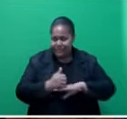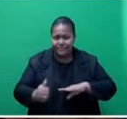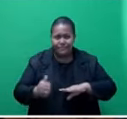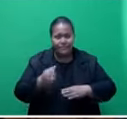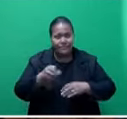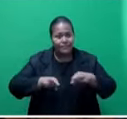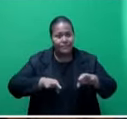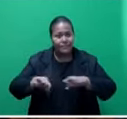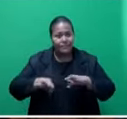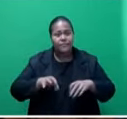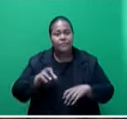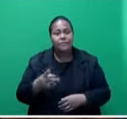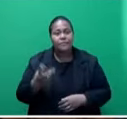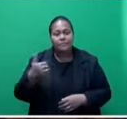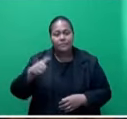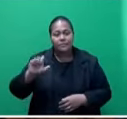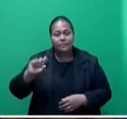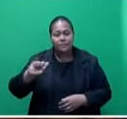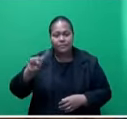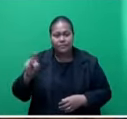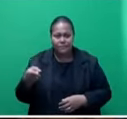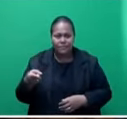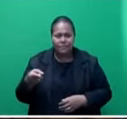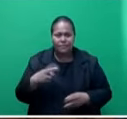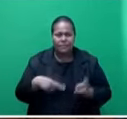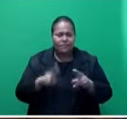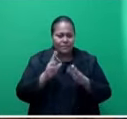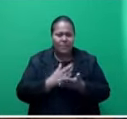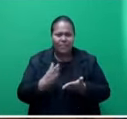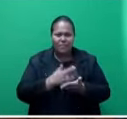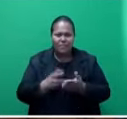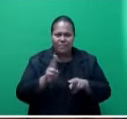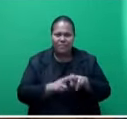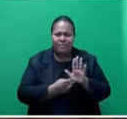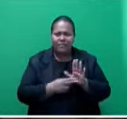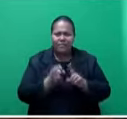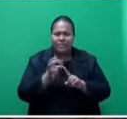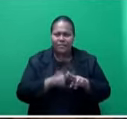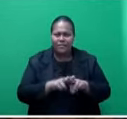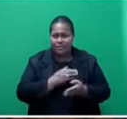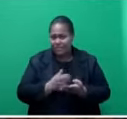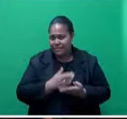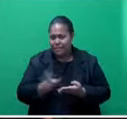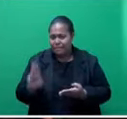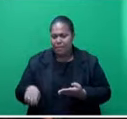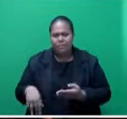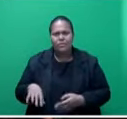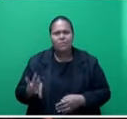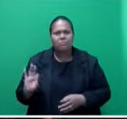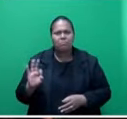respect to the 60,000 Fiji National Provident Fund members with zero balance in their accounts? Thank you, sir.